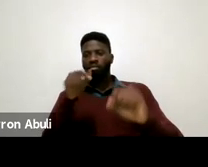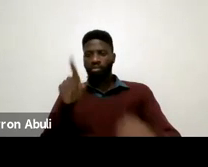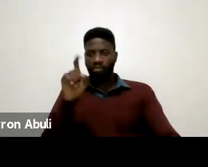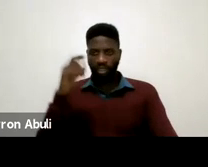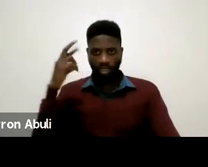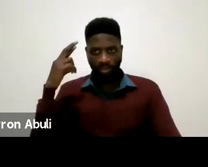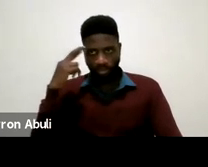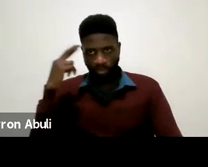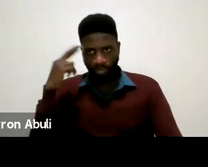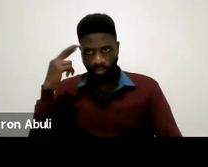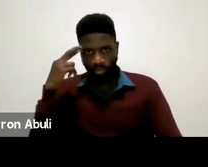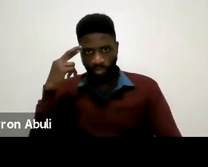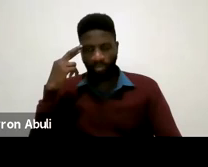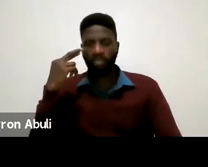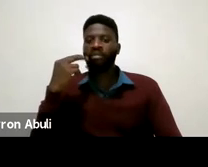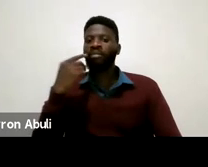someday